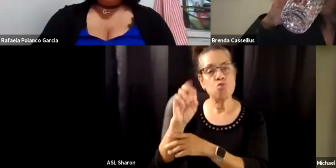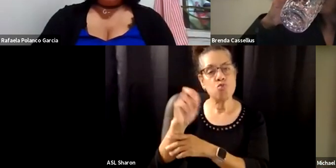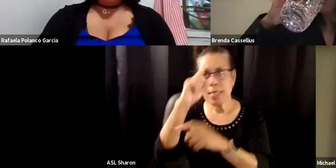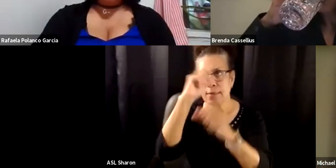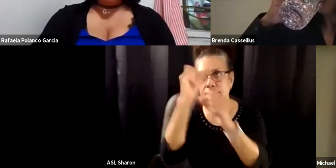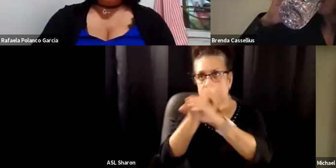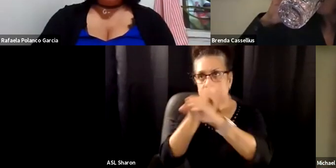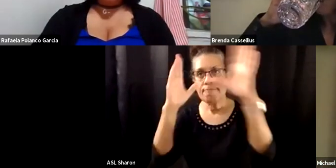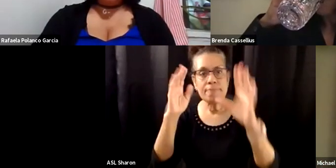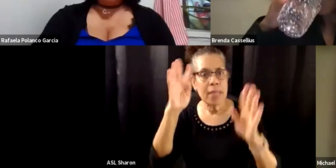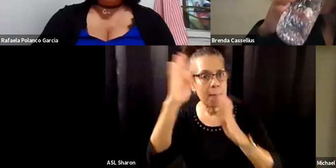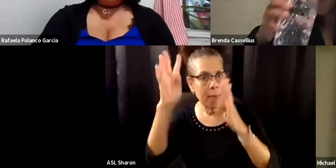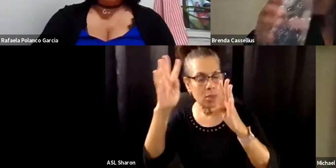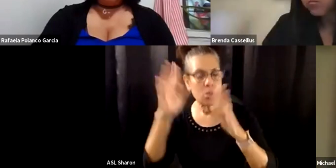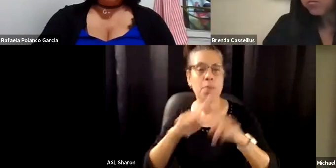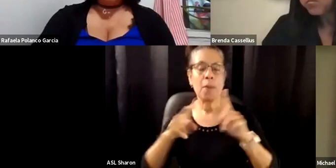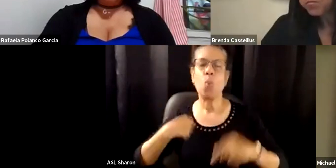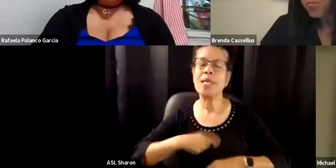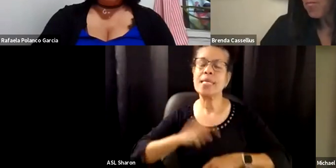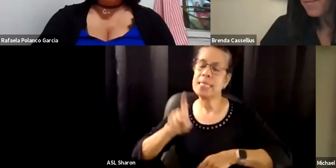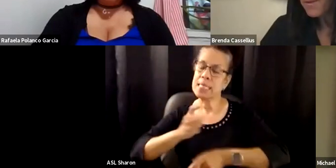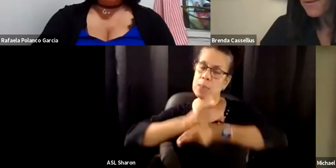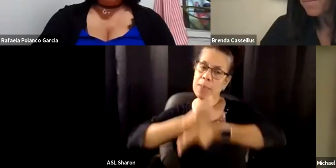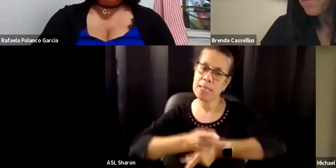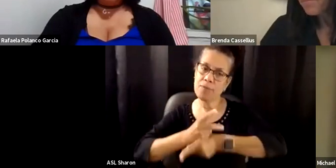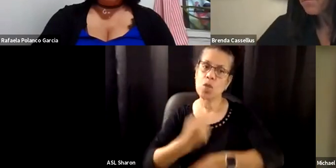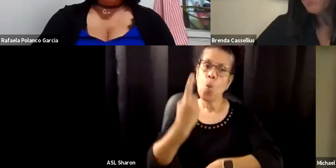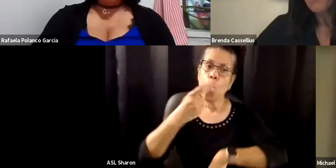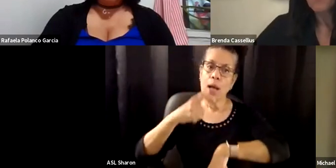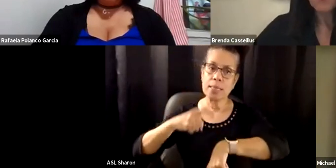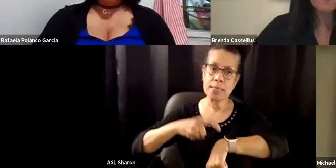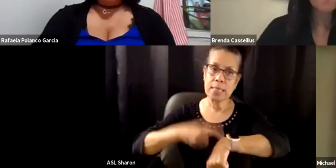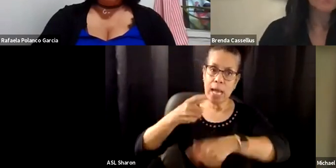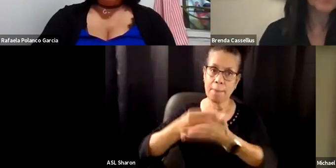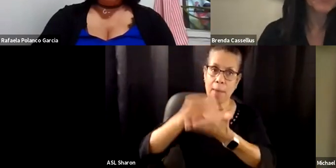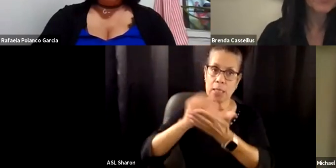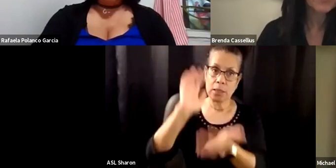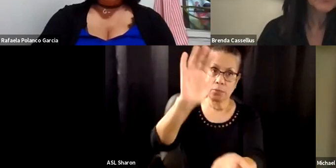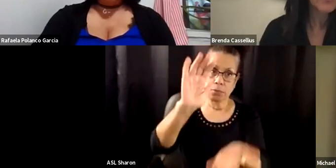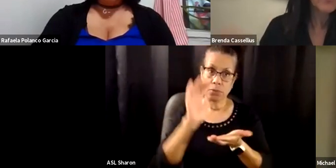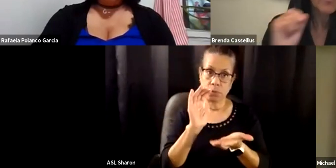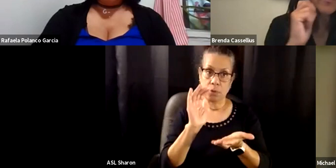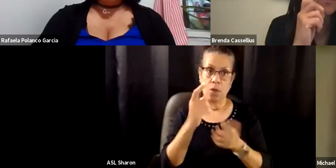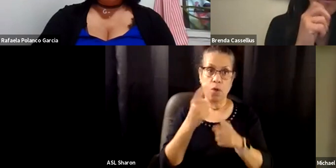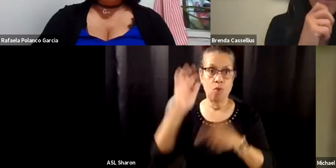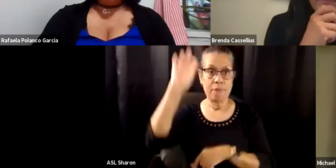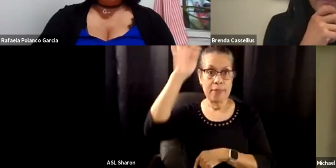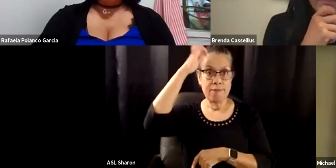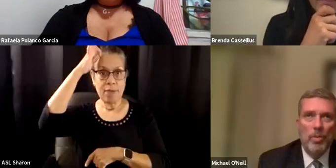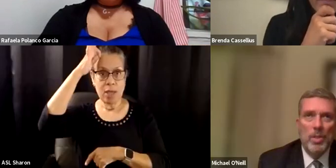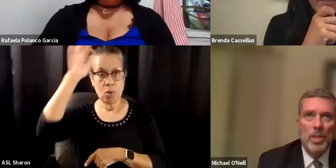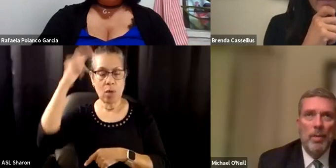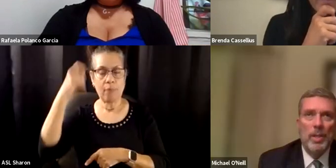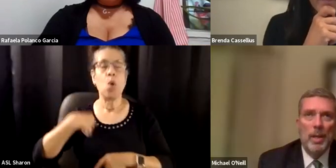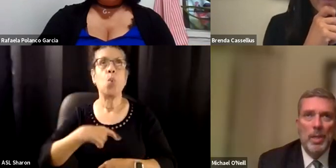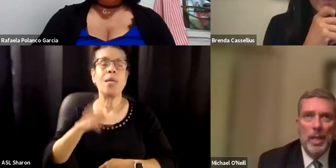have to continue to be cautious that this is one time funding from the federal government and we have